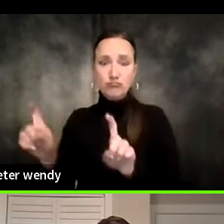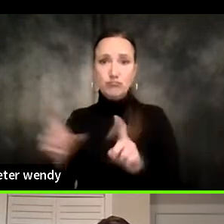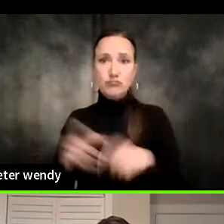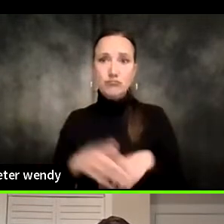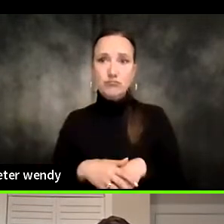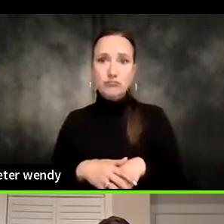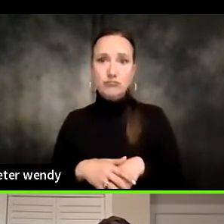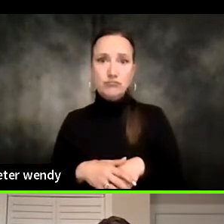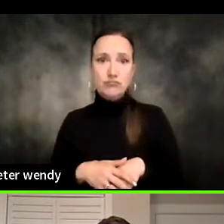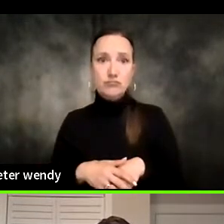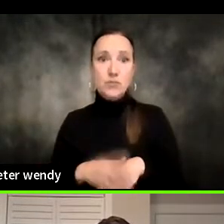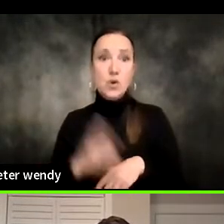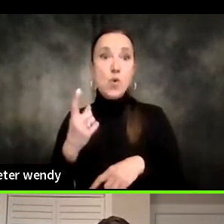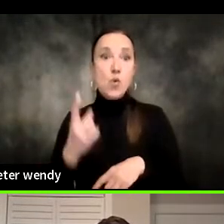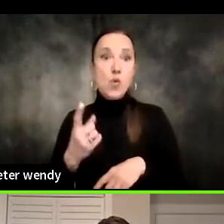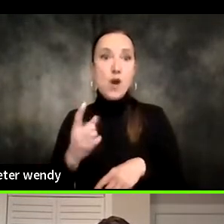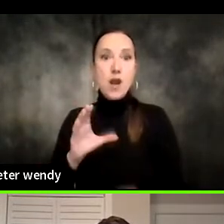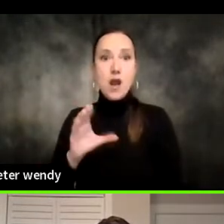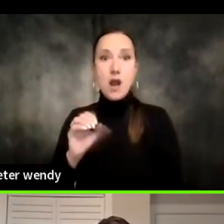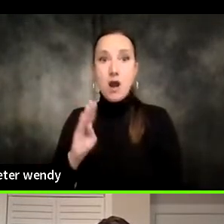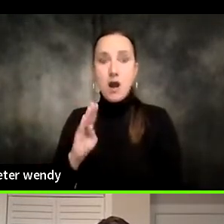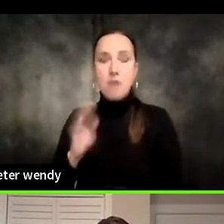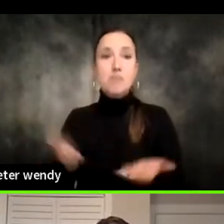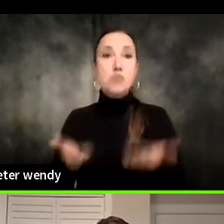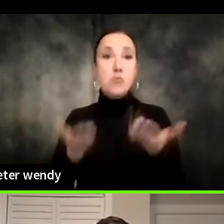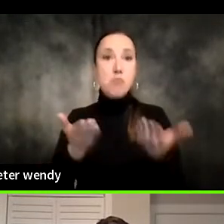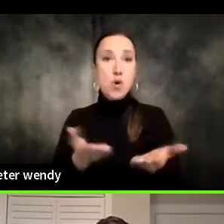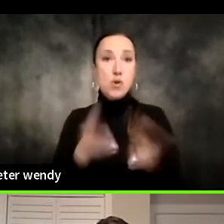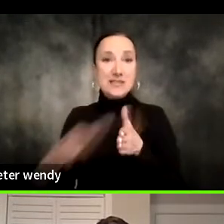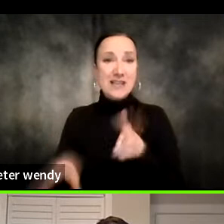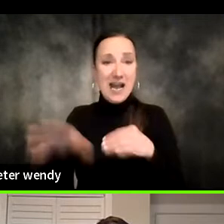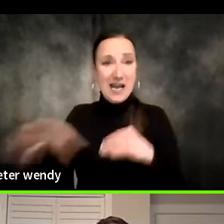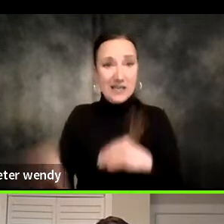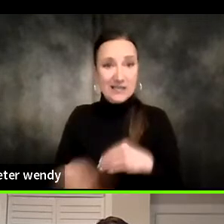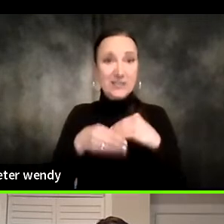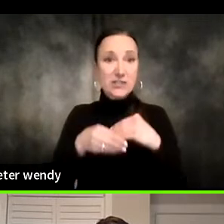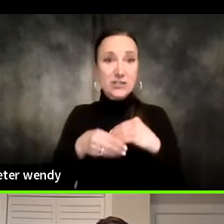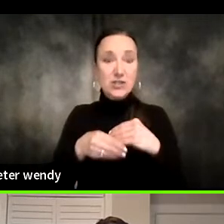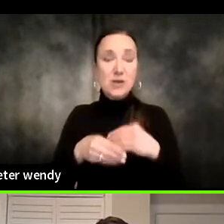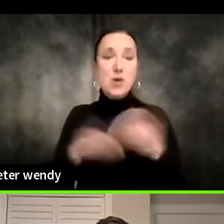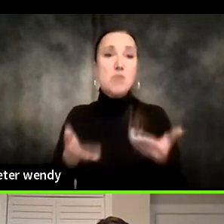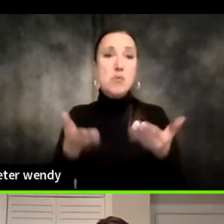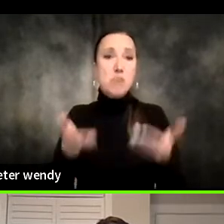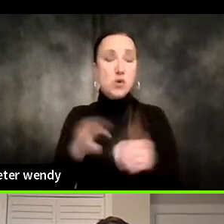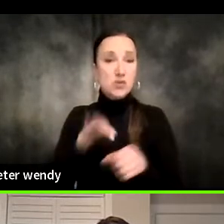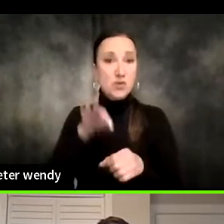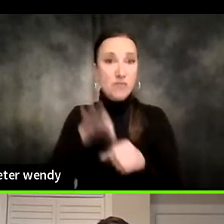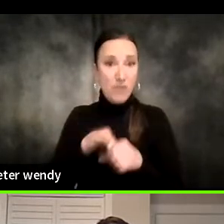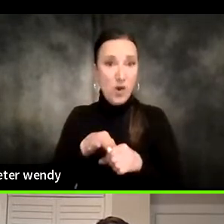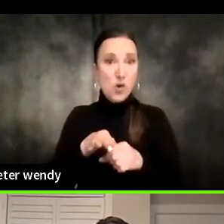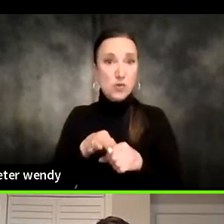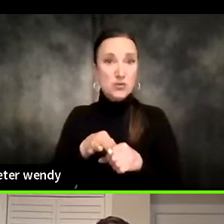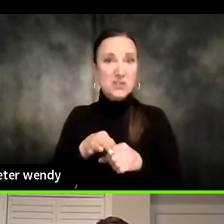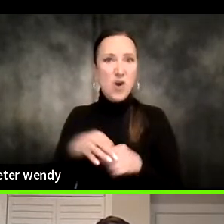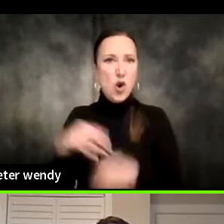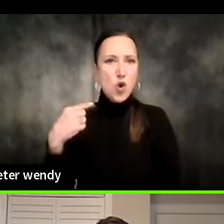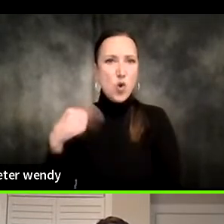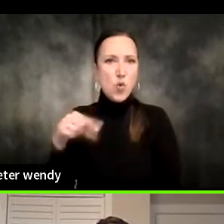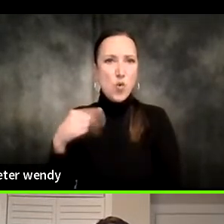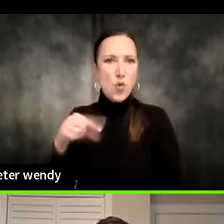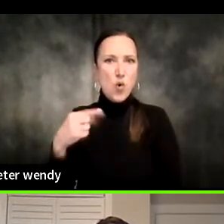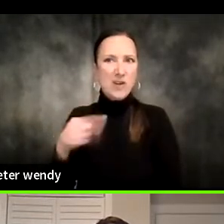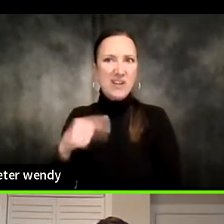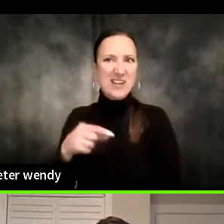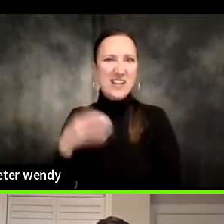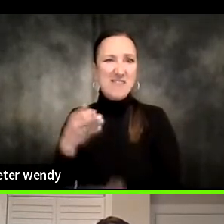I have one proposed addition. I propose that we vote on our quarterly financial report for fiscal